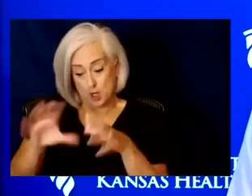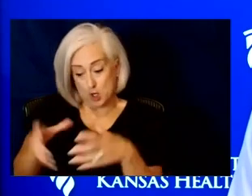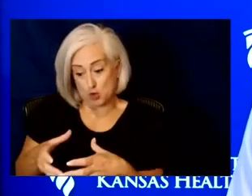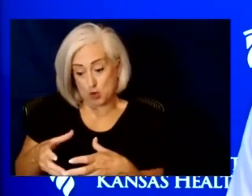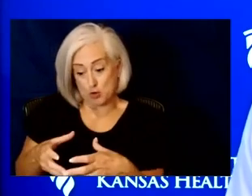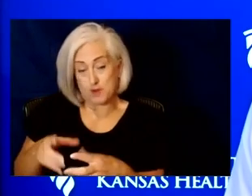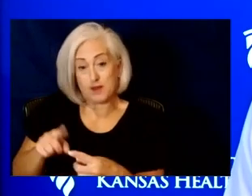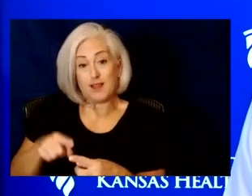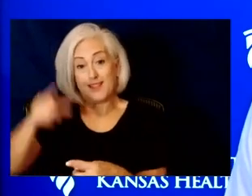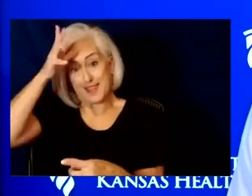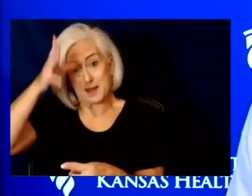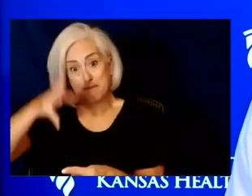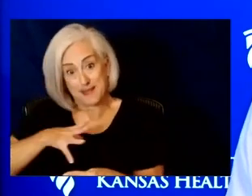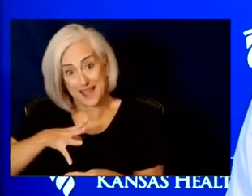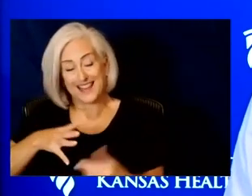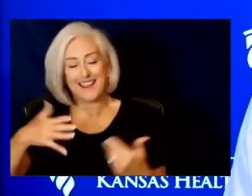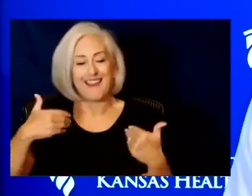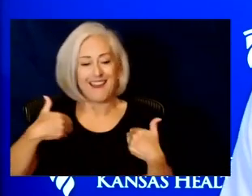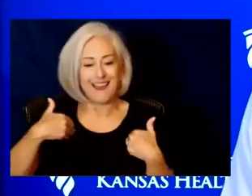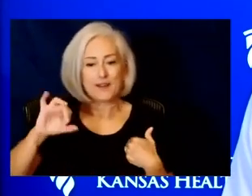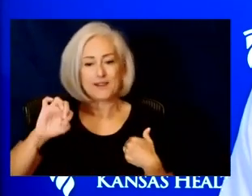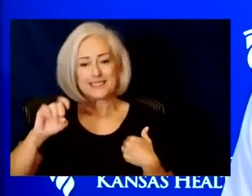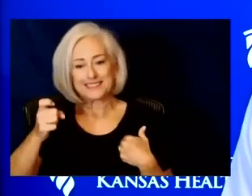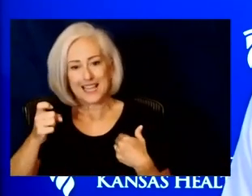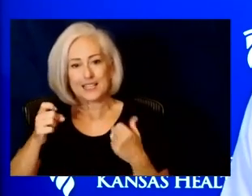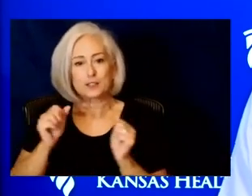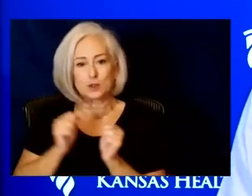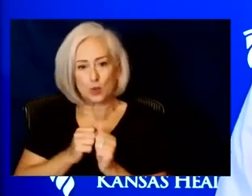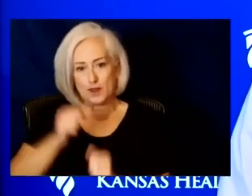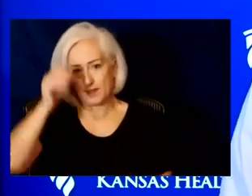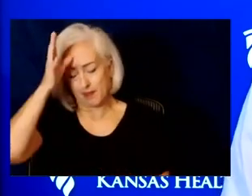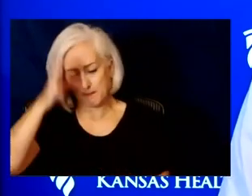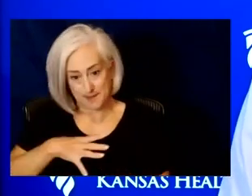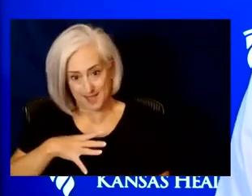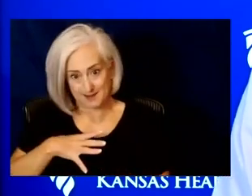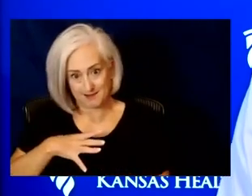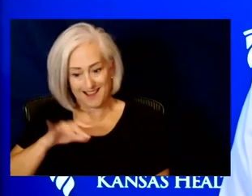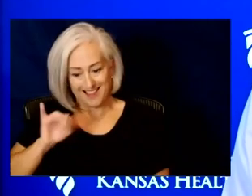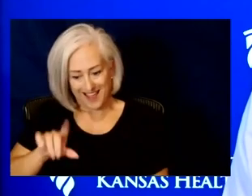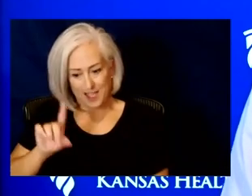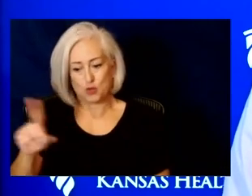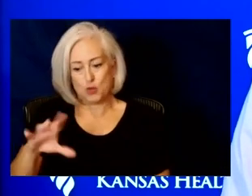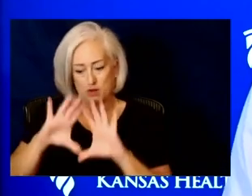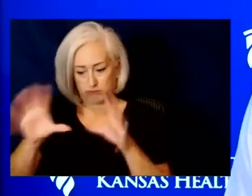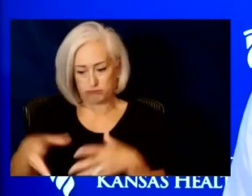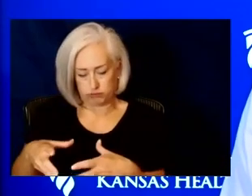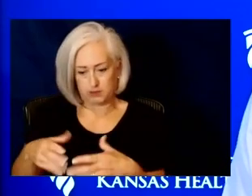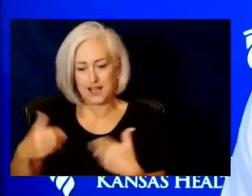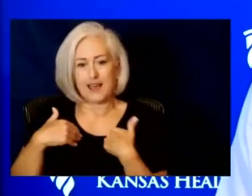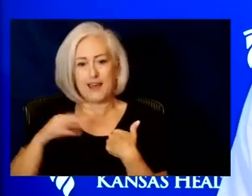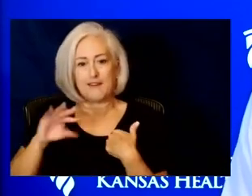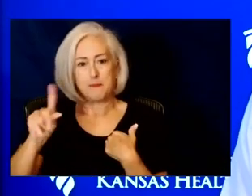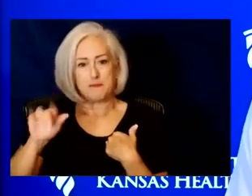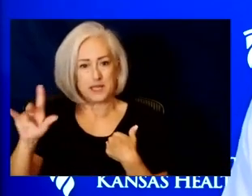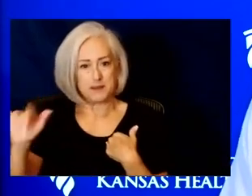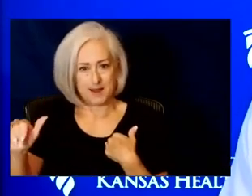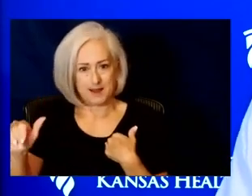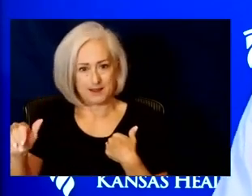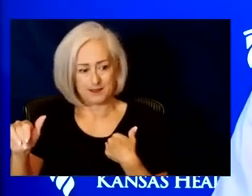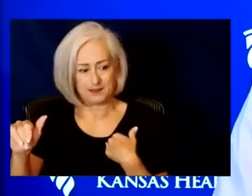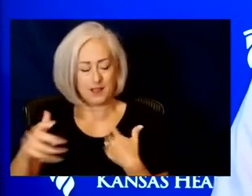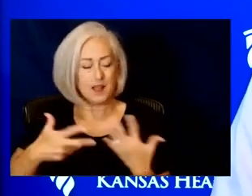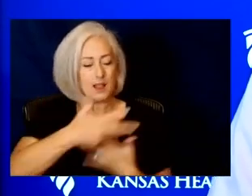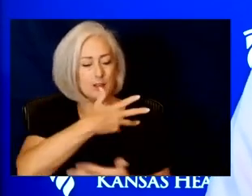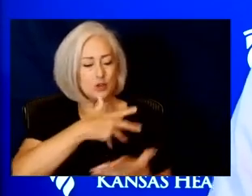that information out there for everybody to be safe. It is through a lot of social networks like that,